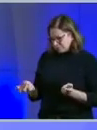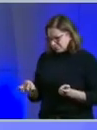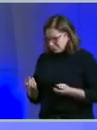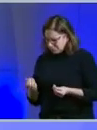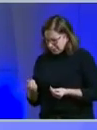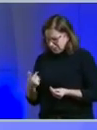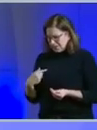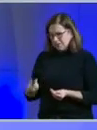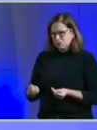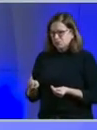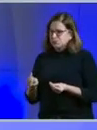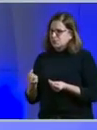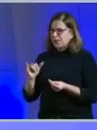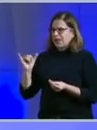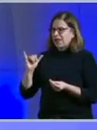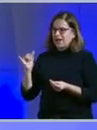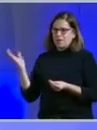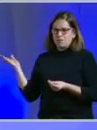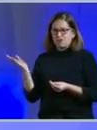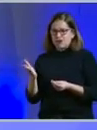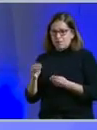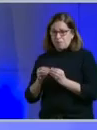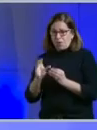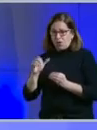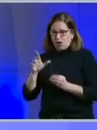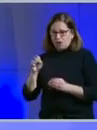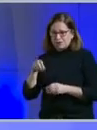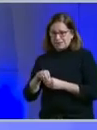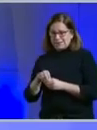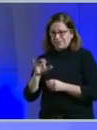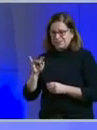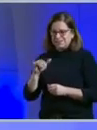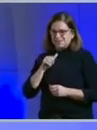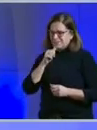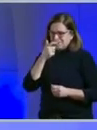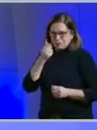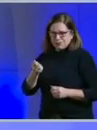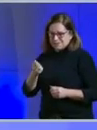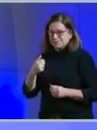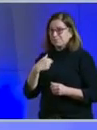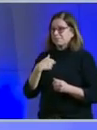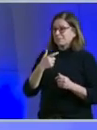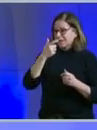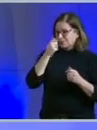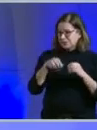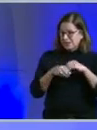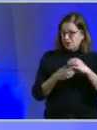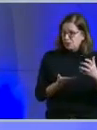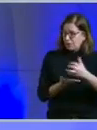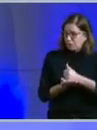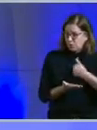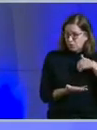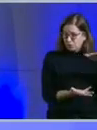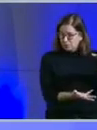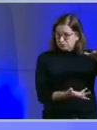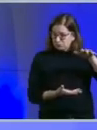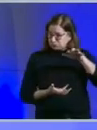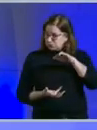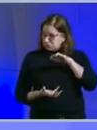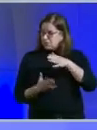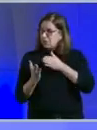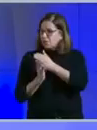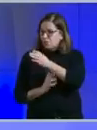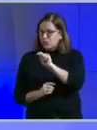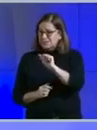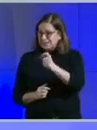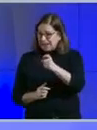really restore some of the basic revenue flows to the city? Sales tax, income tax, property tax, what are